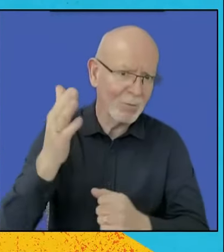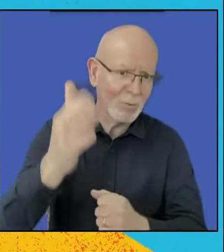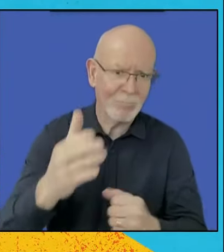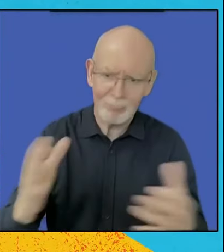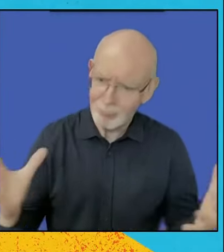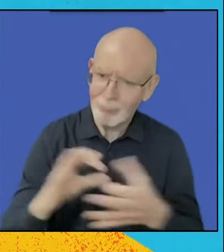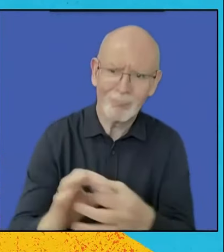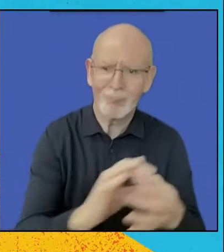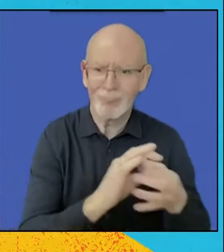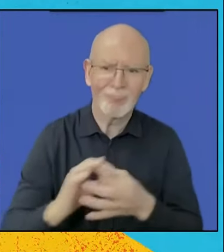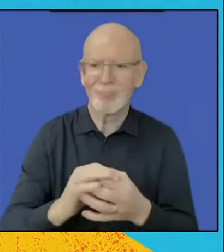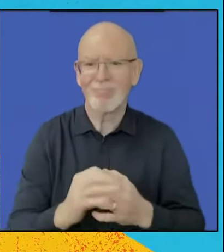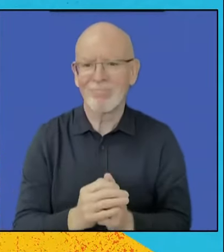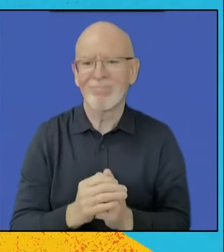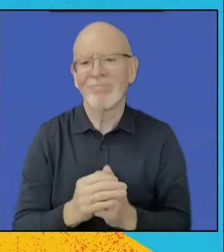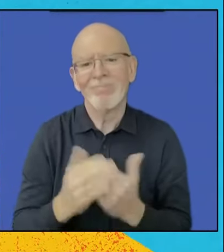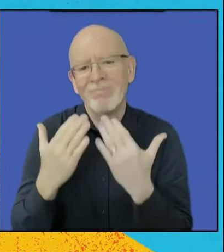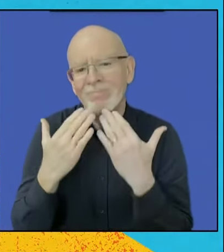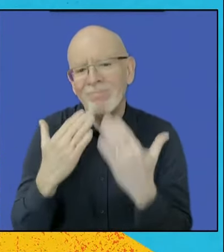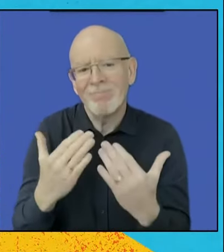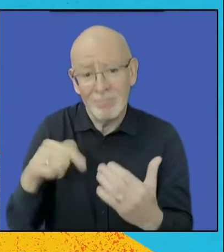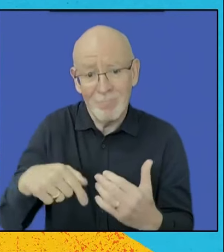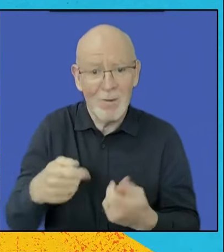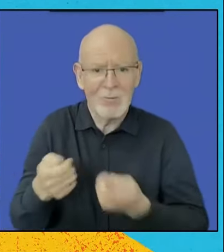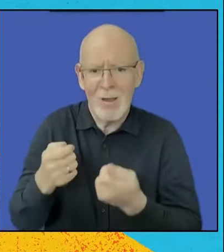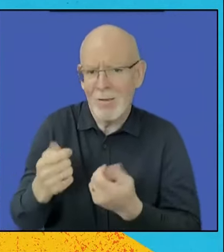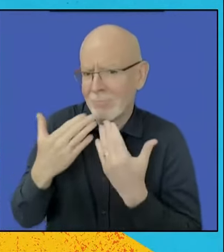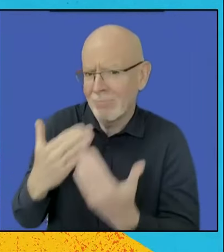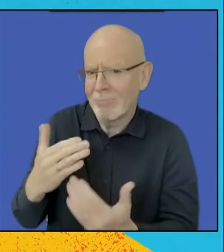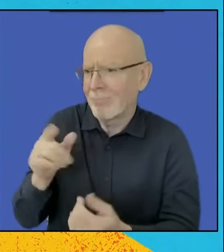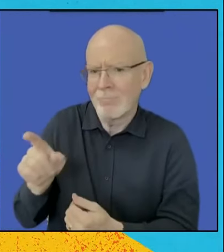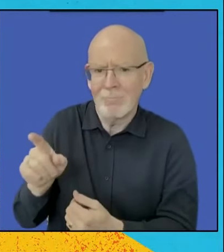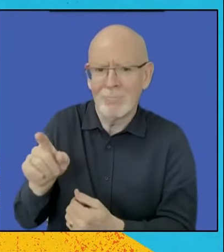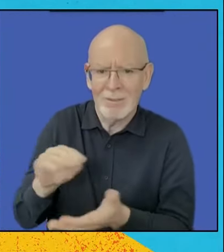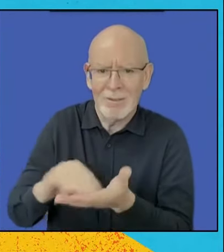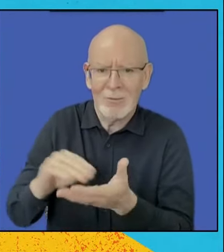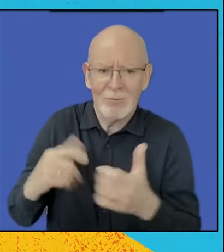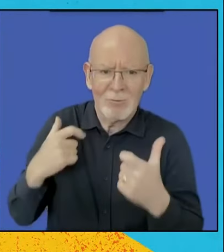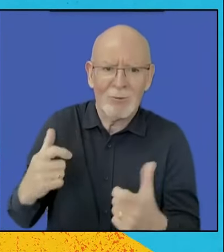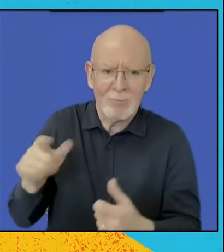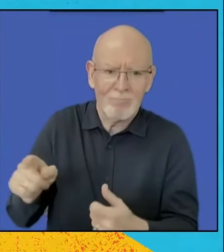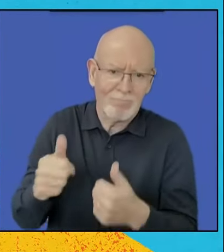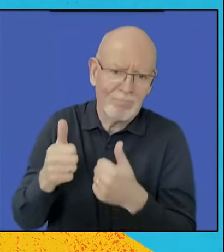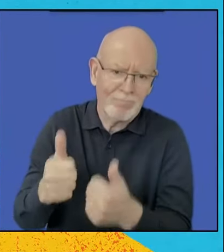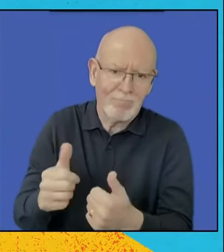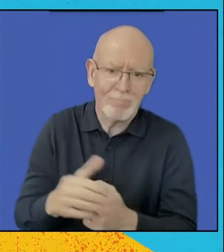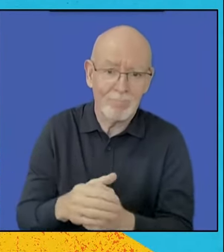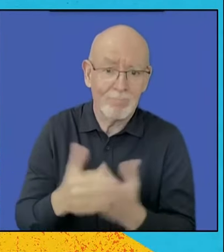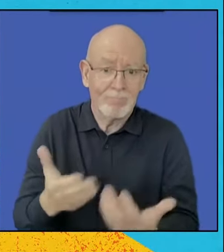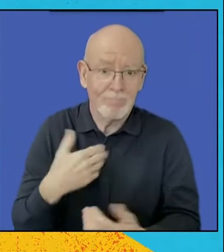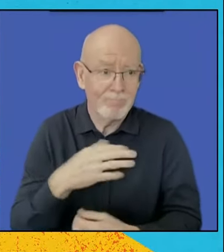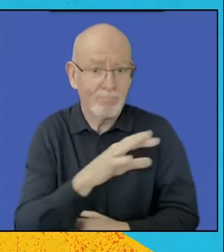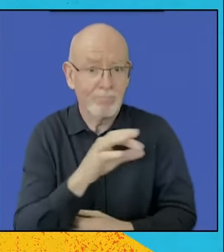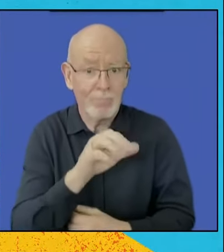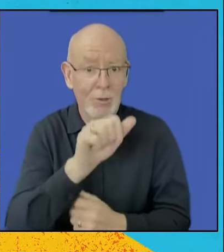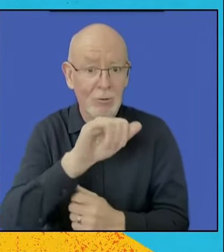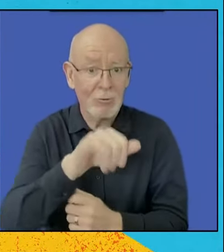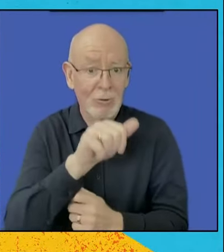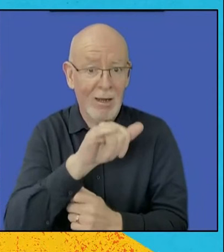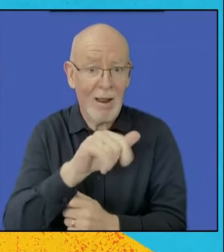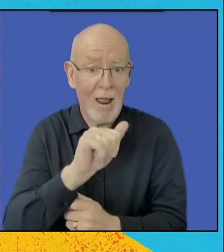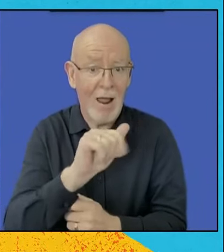solidarity with the young people around the world, especially in Sudan, Afghanistan, Ukraine, and many other places who